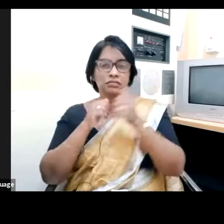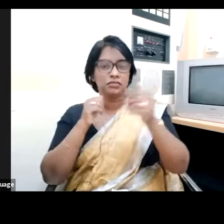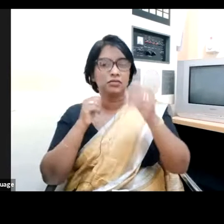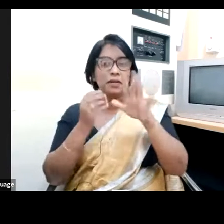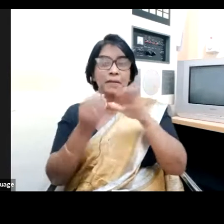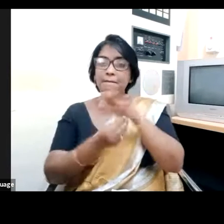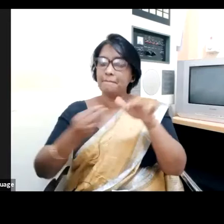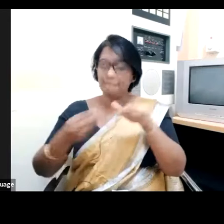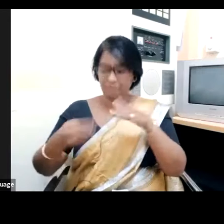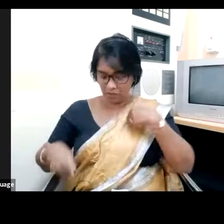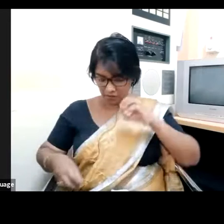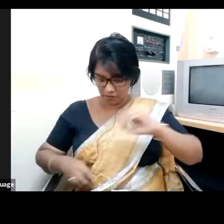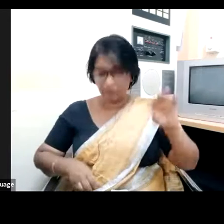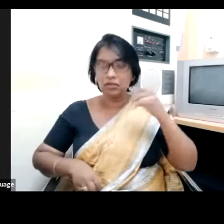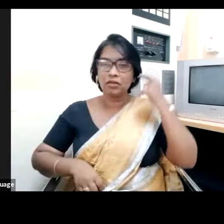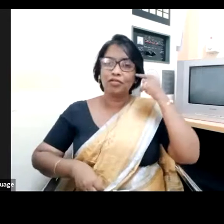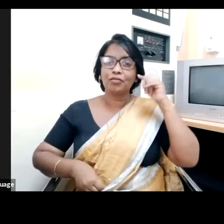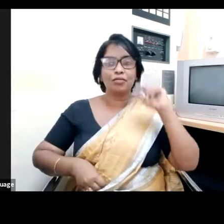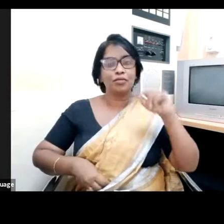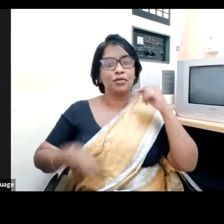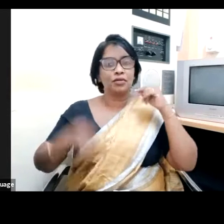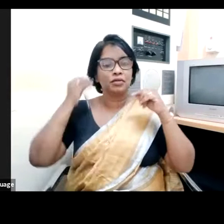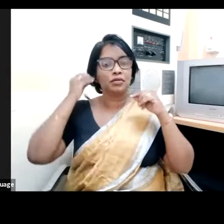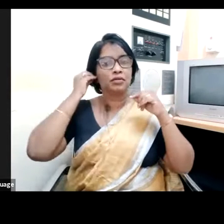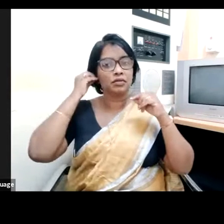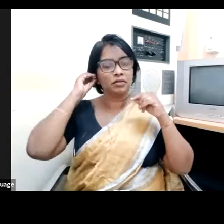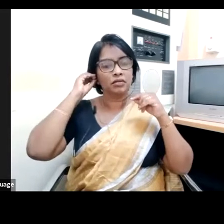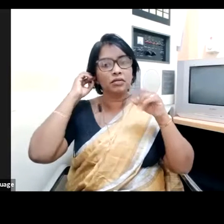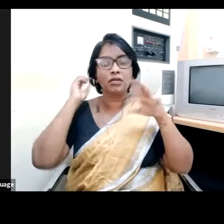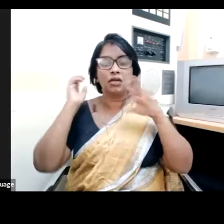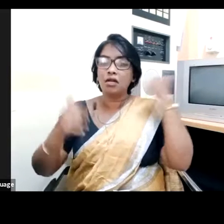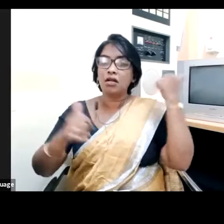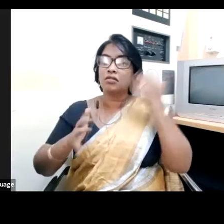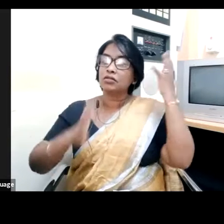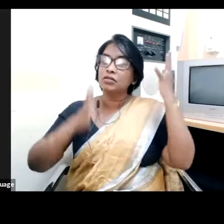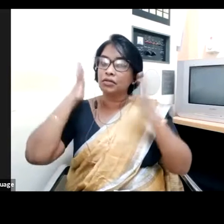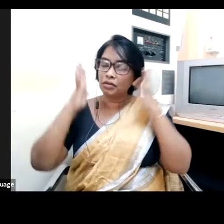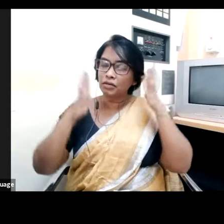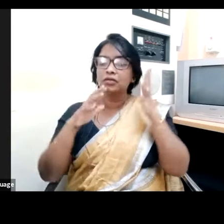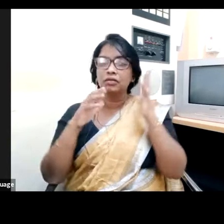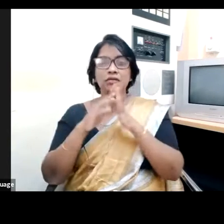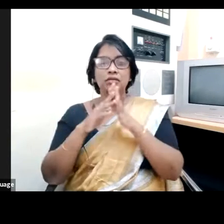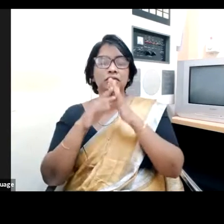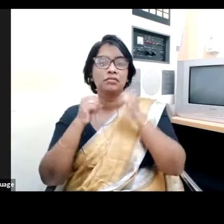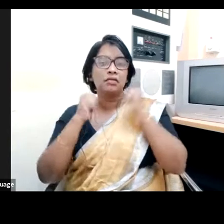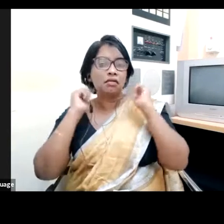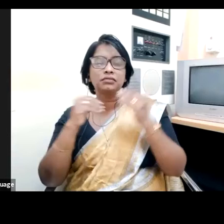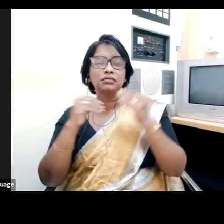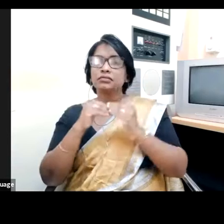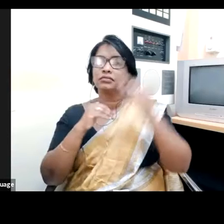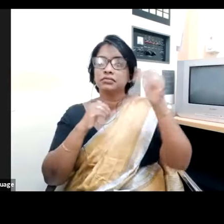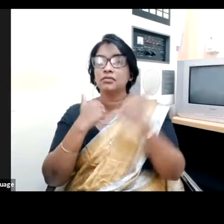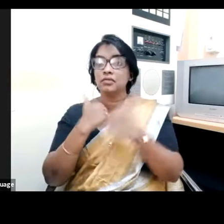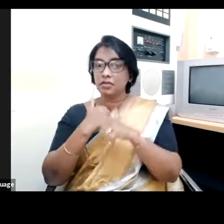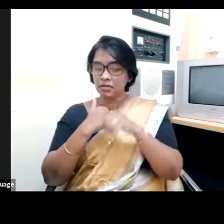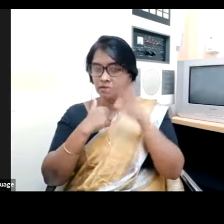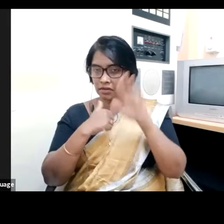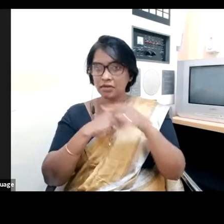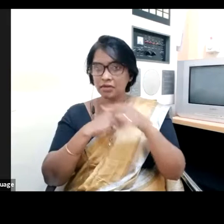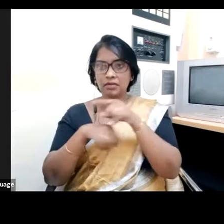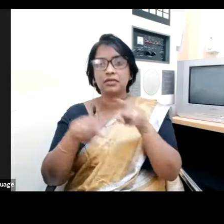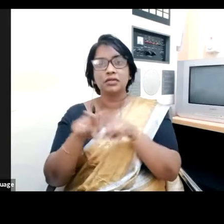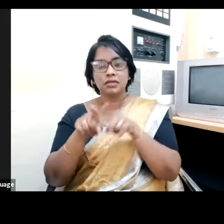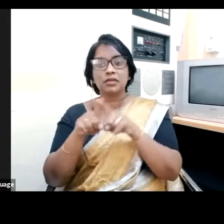SBTi has now developed a global standard for net zero to help establish a shared definition of what a credible net zero commitment means for